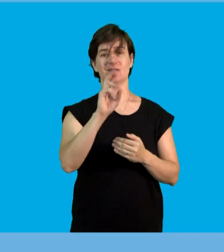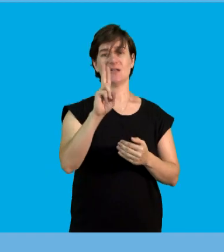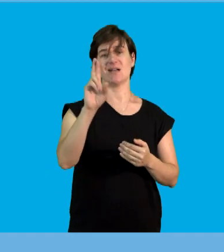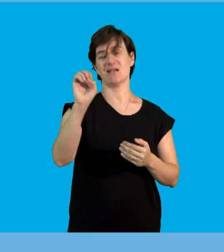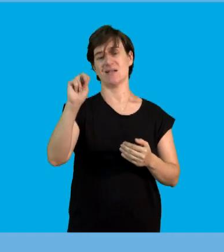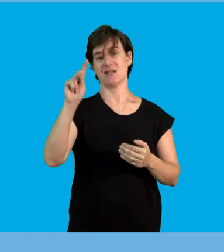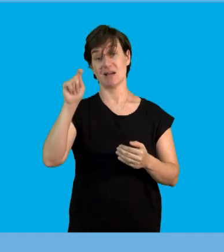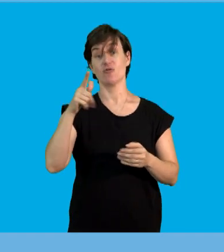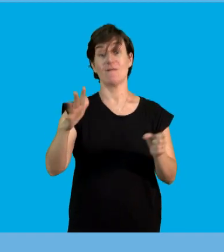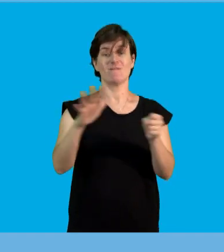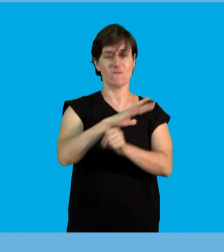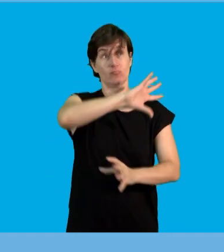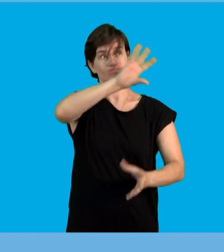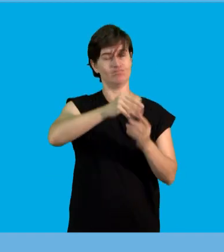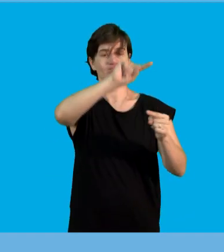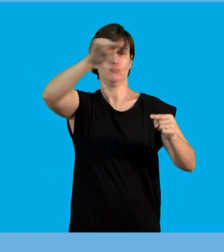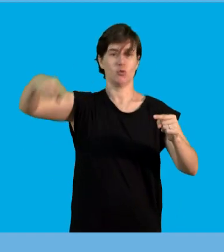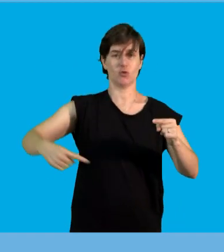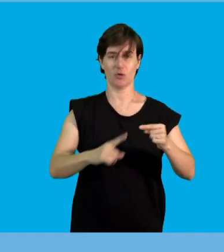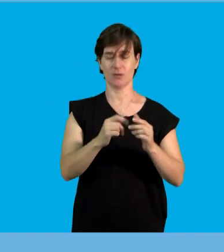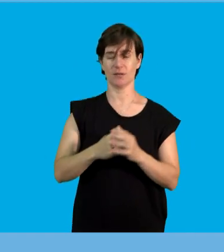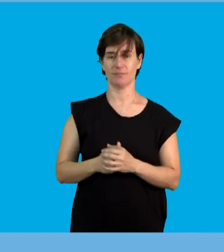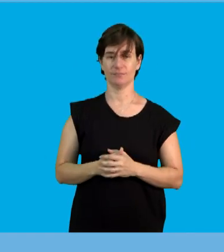less resistance in the circuit.